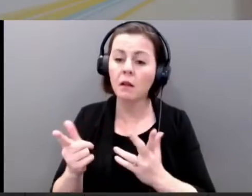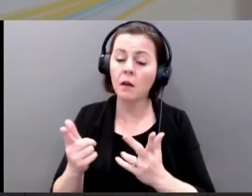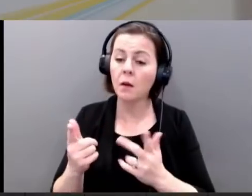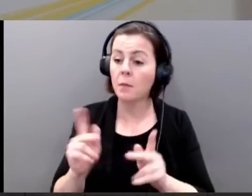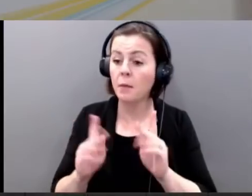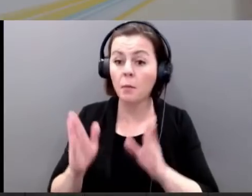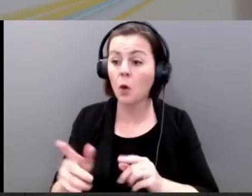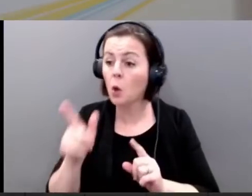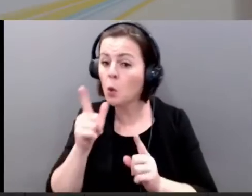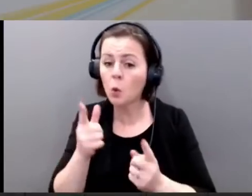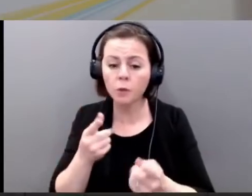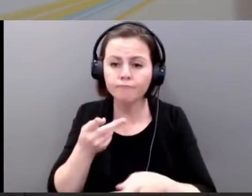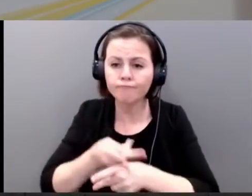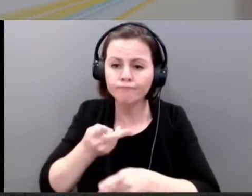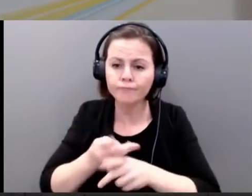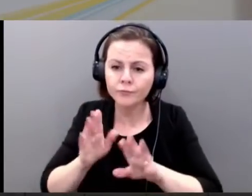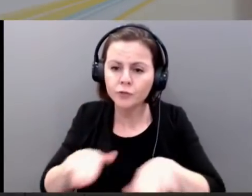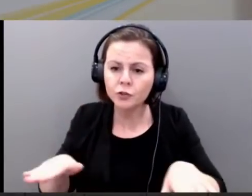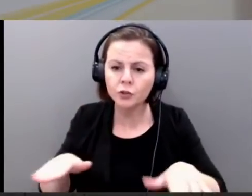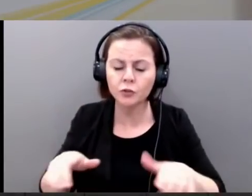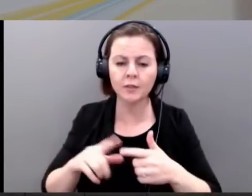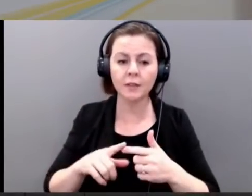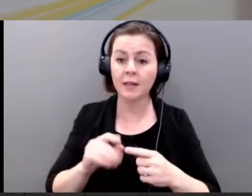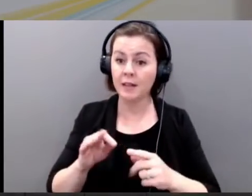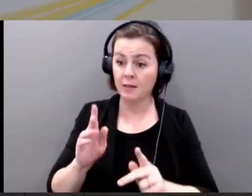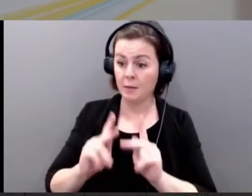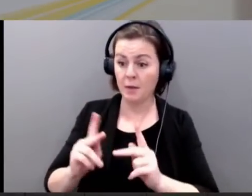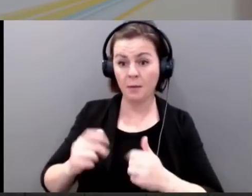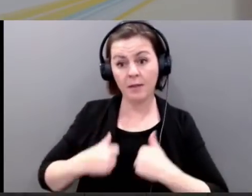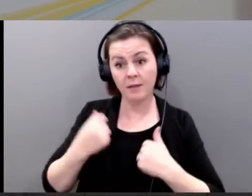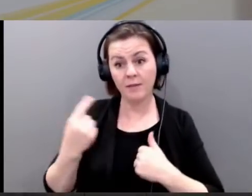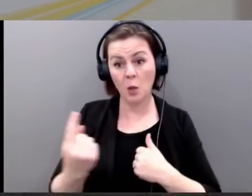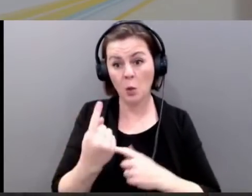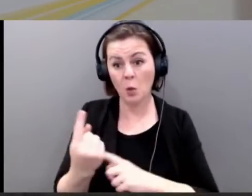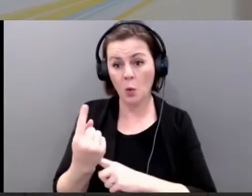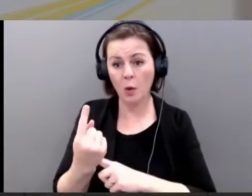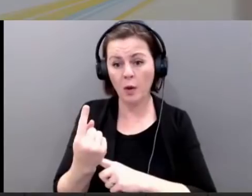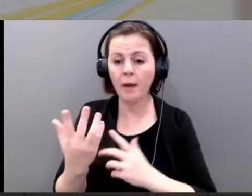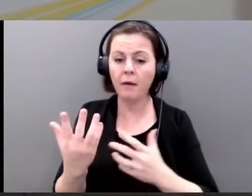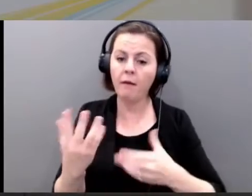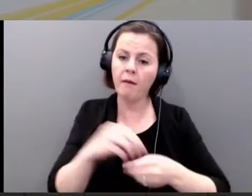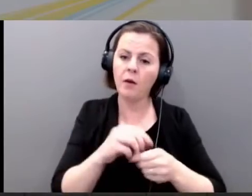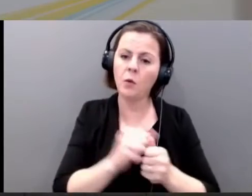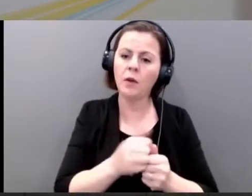children. Persons living alone may want to attach to another household.